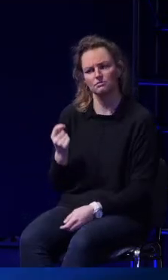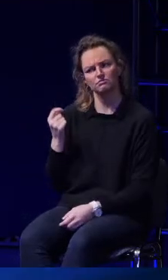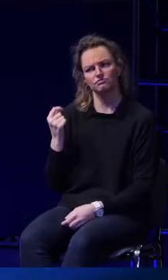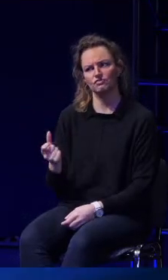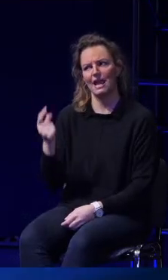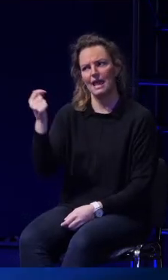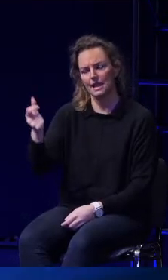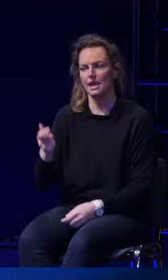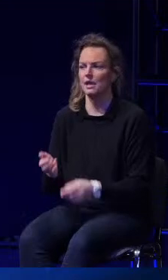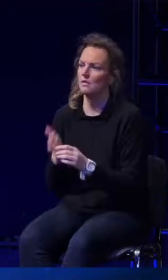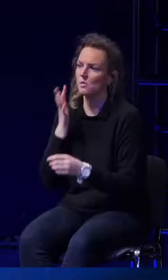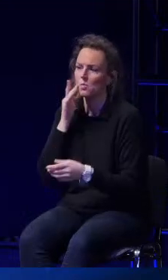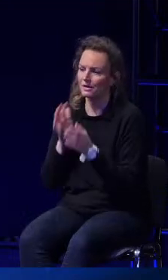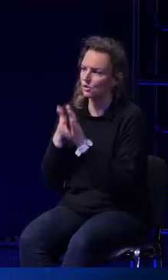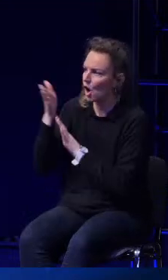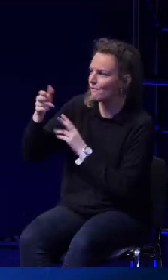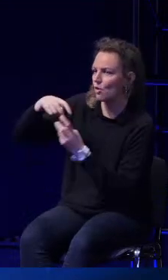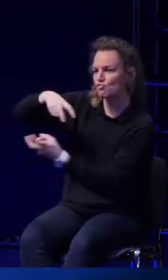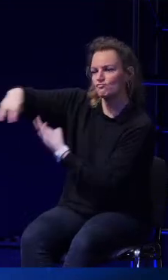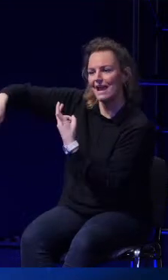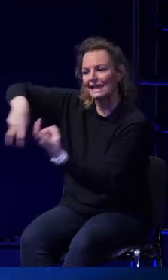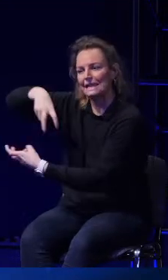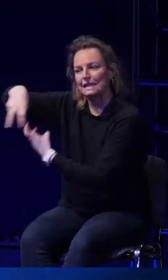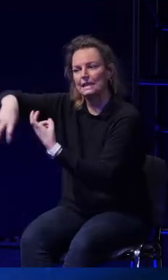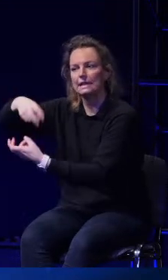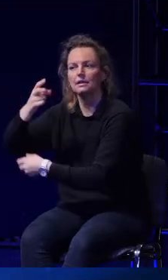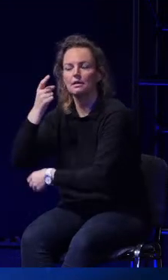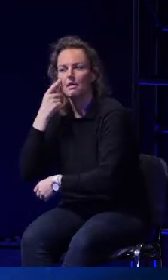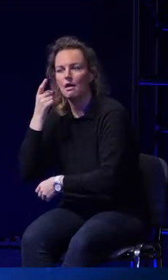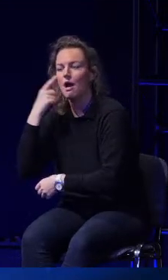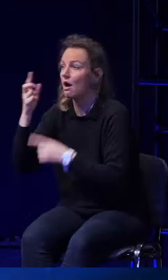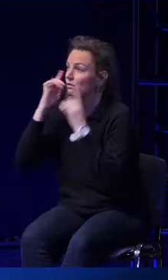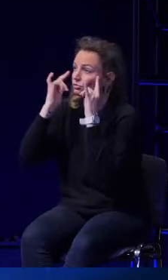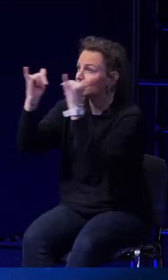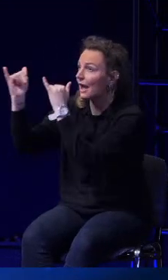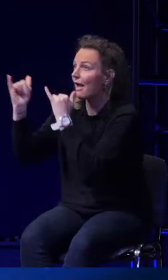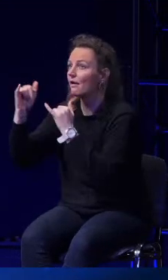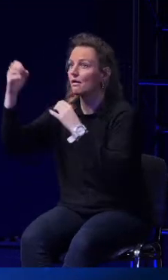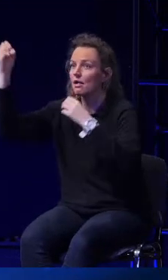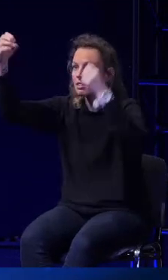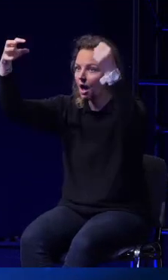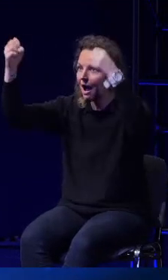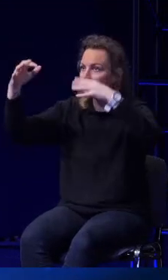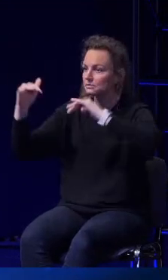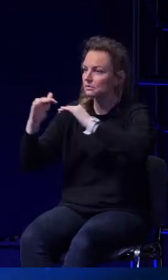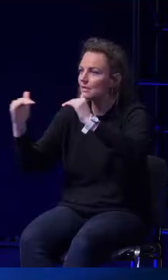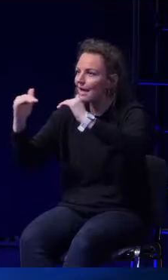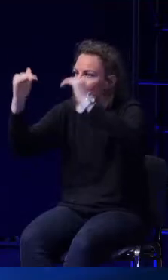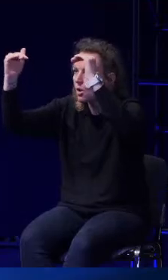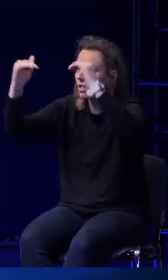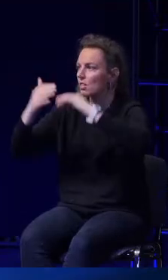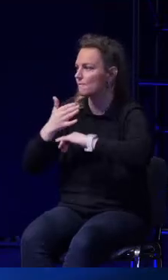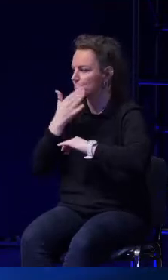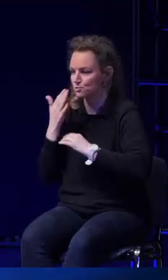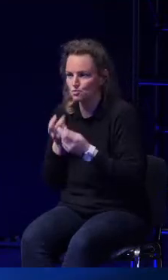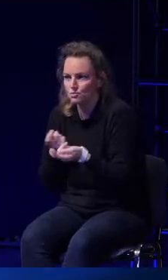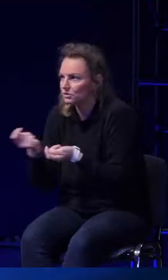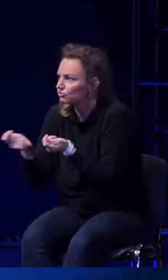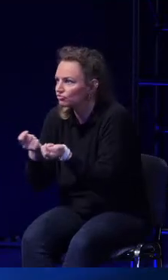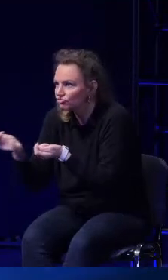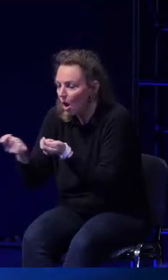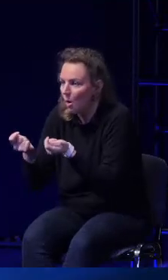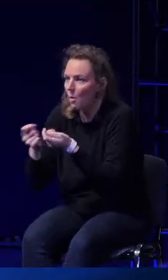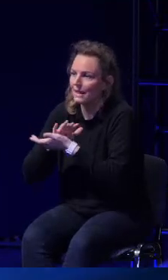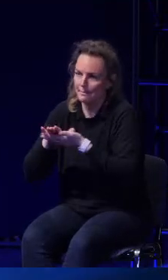or planning something out, for absolute light levels, or checking a practical we've got no control over, we'll meter